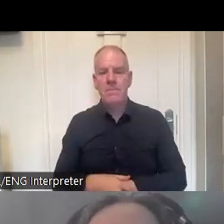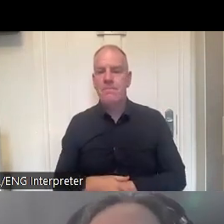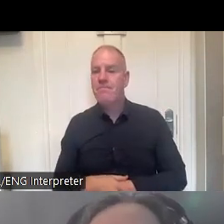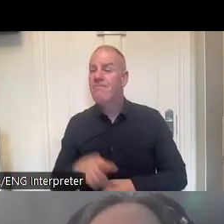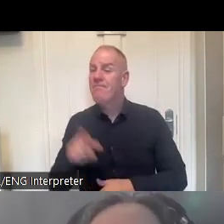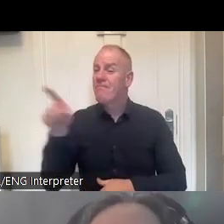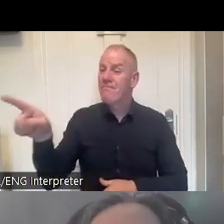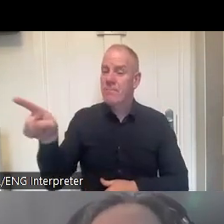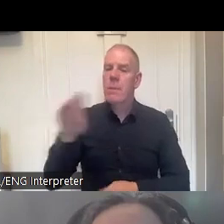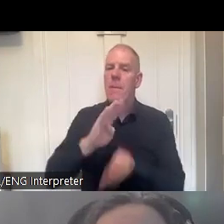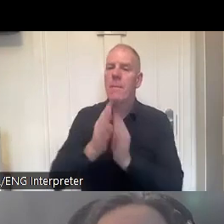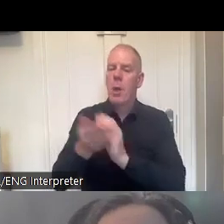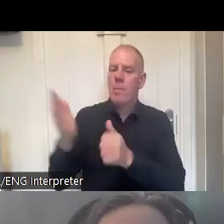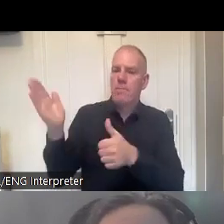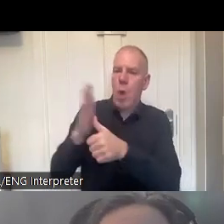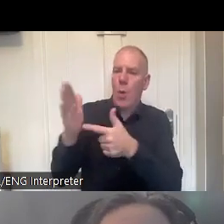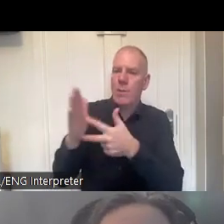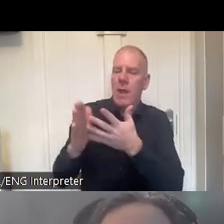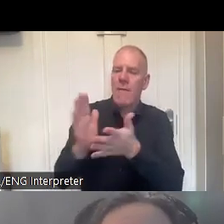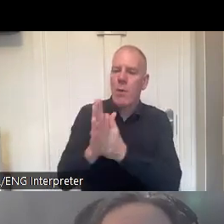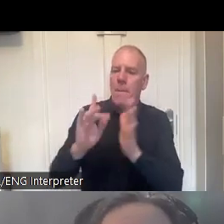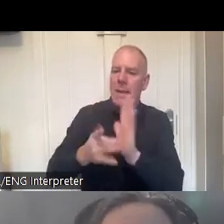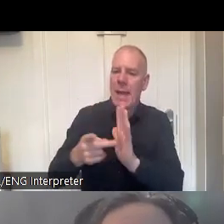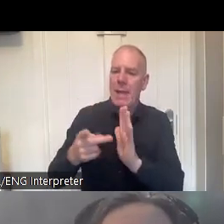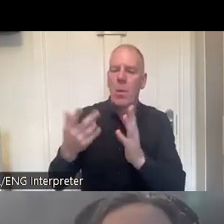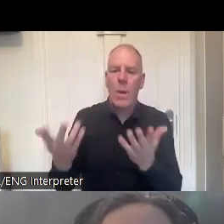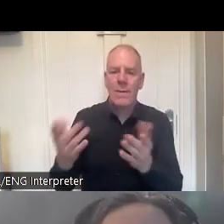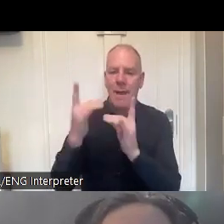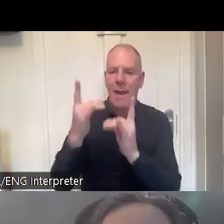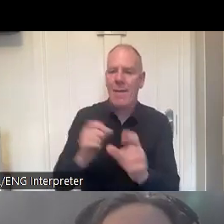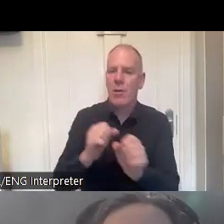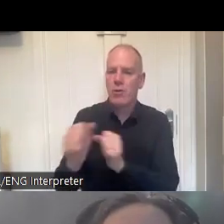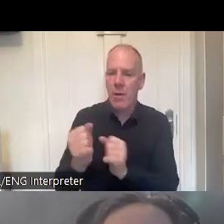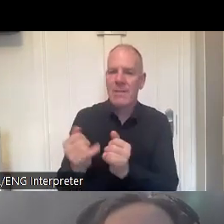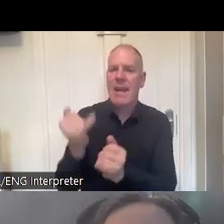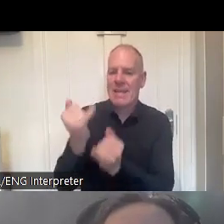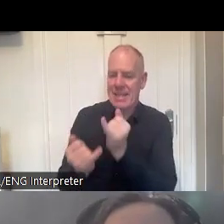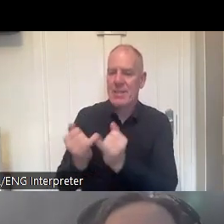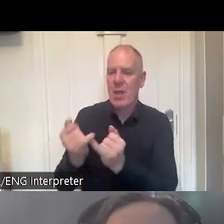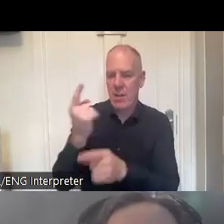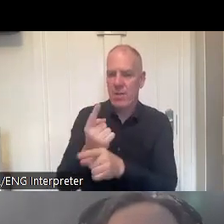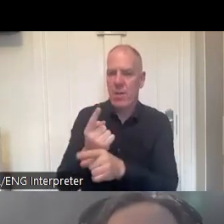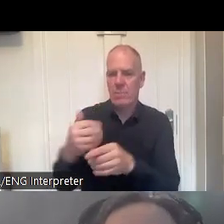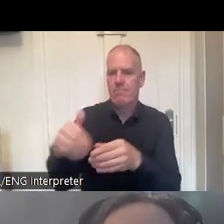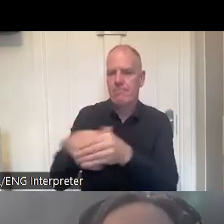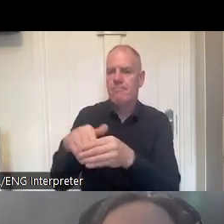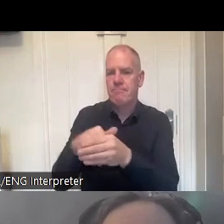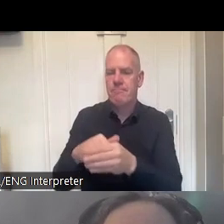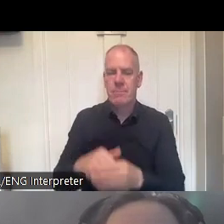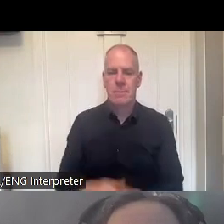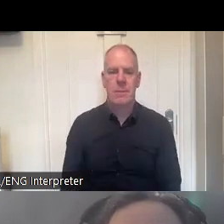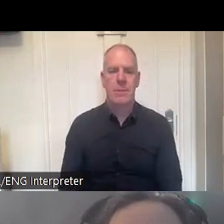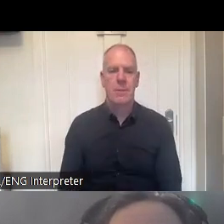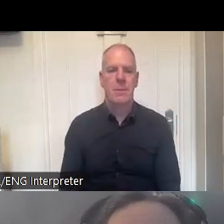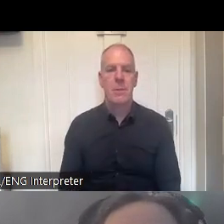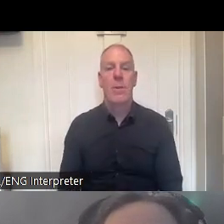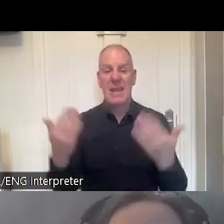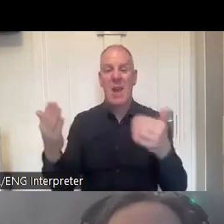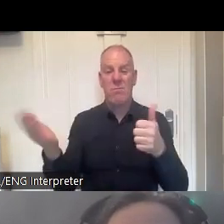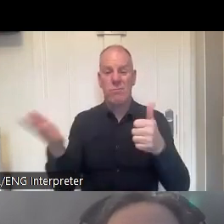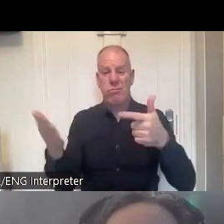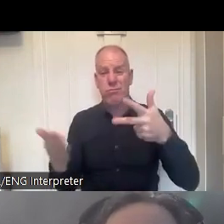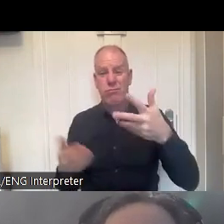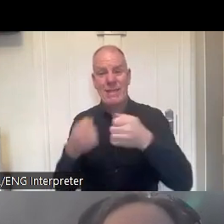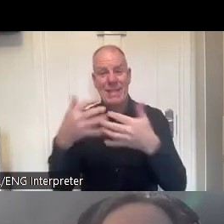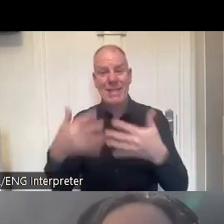to prioritising and planning health services, and the detailed profiles and links are at that link. So I'm going to fly through these just to give